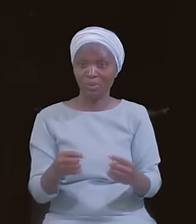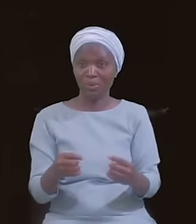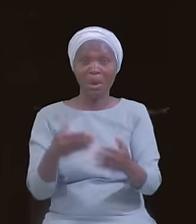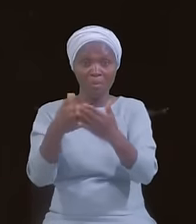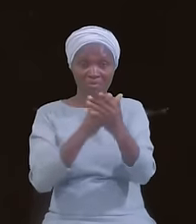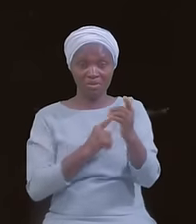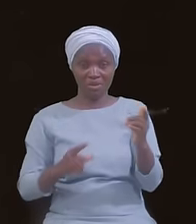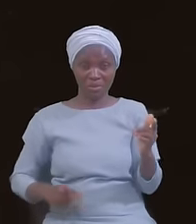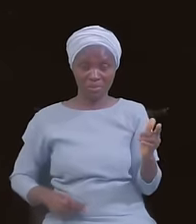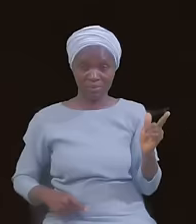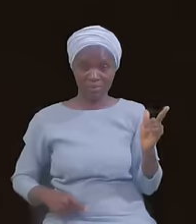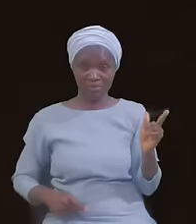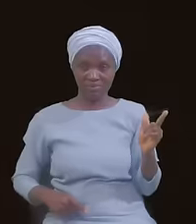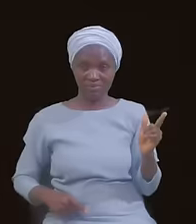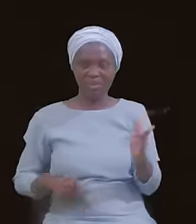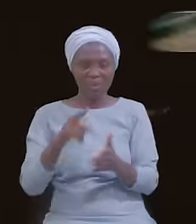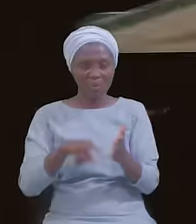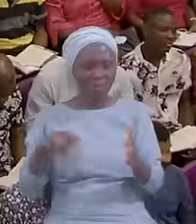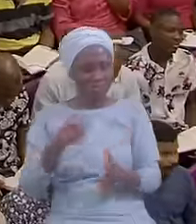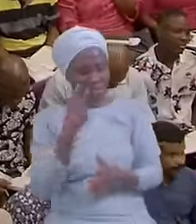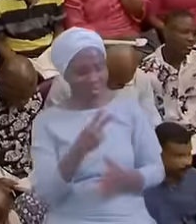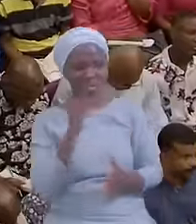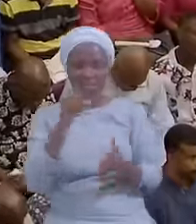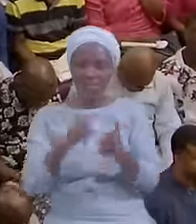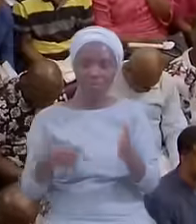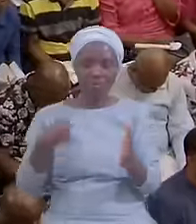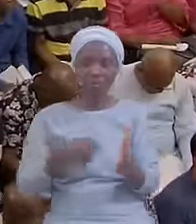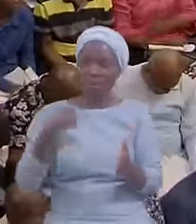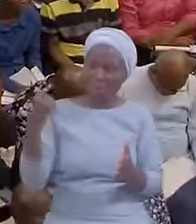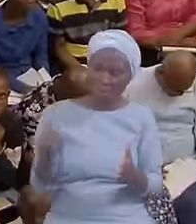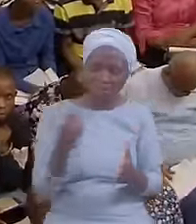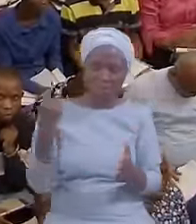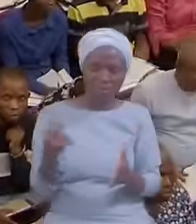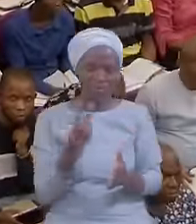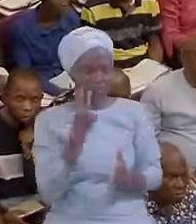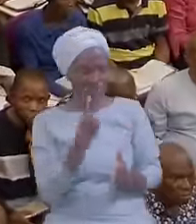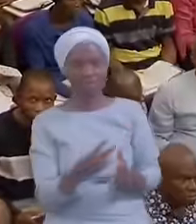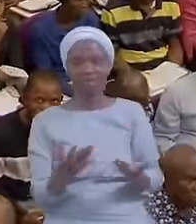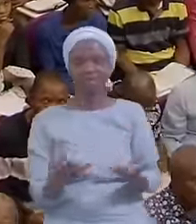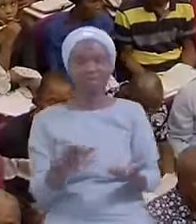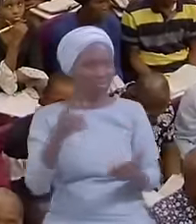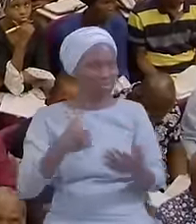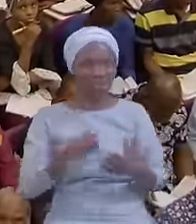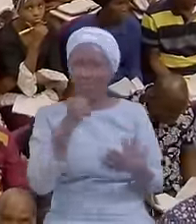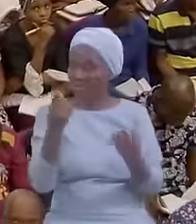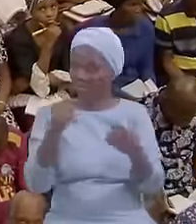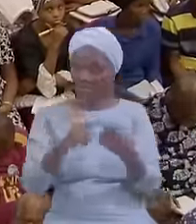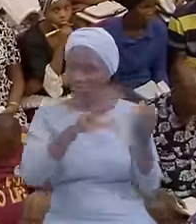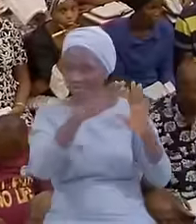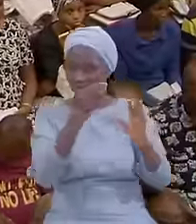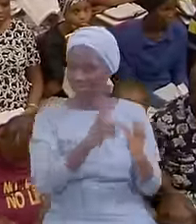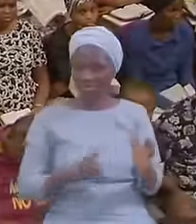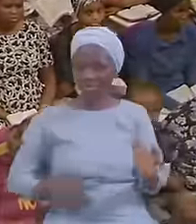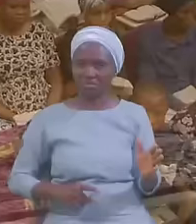the Lord, what we see is what we have always seen. We have not really come to the presence of the